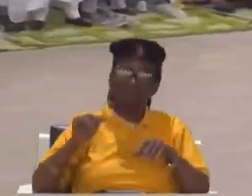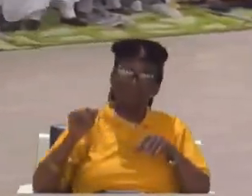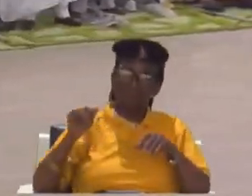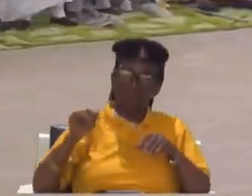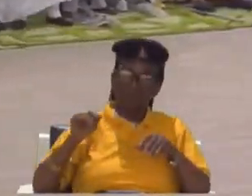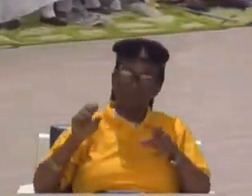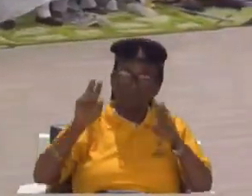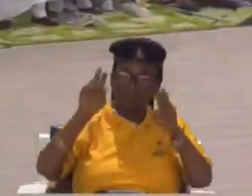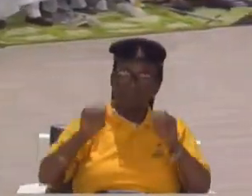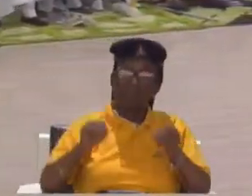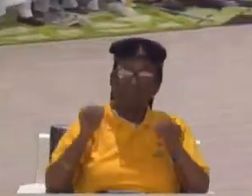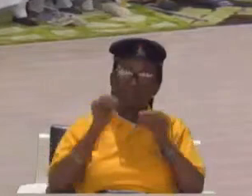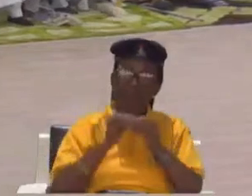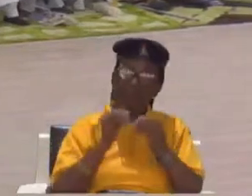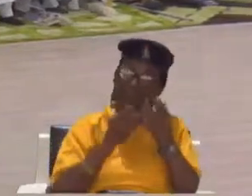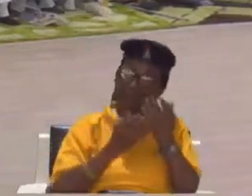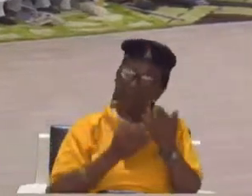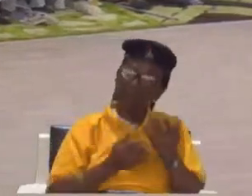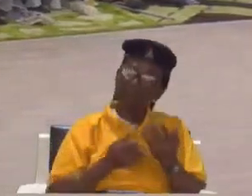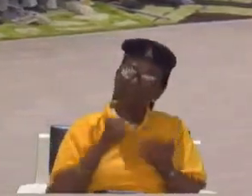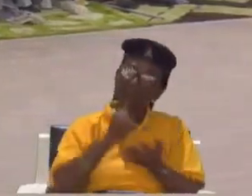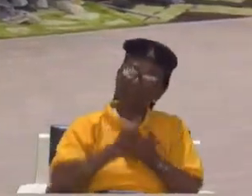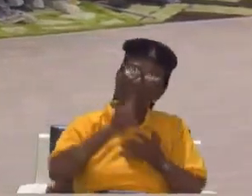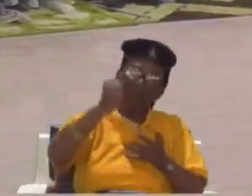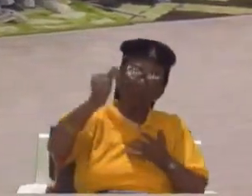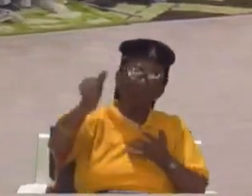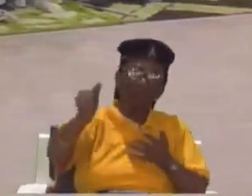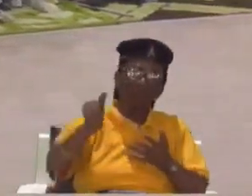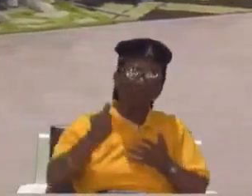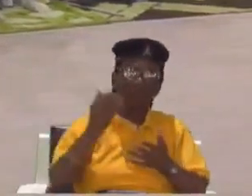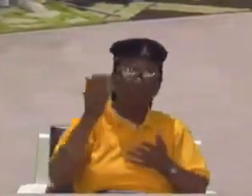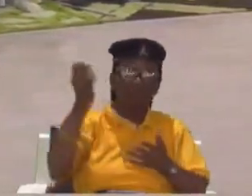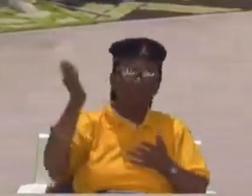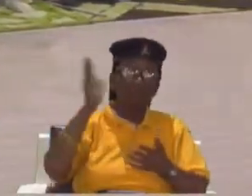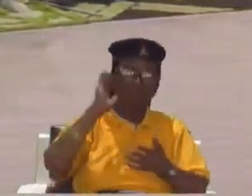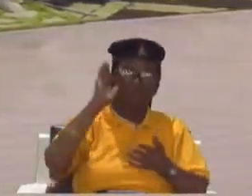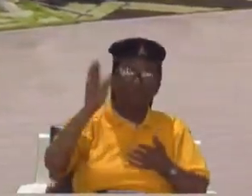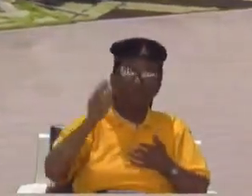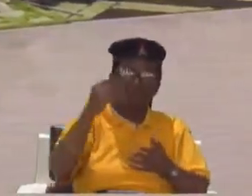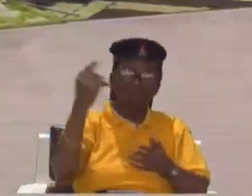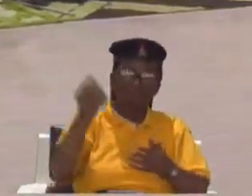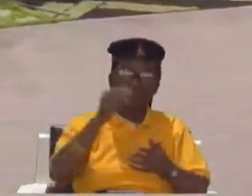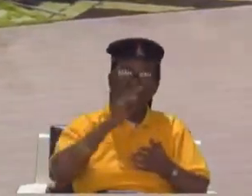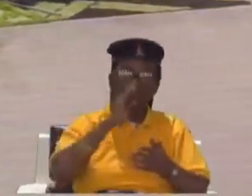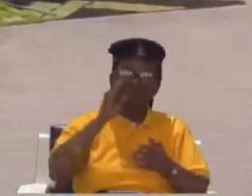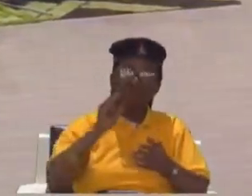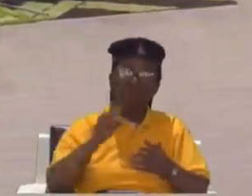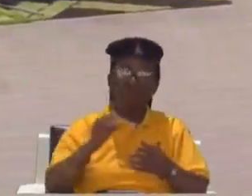No more sorrow. There will only be shouts of joy.